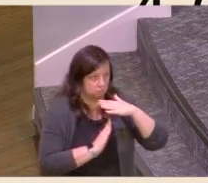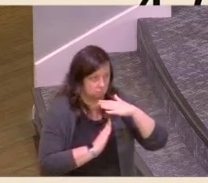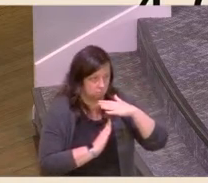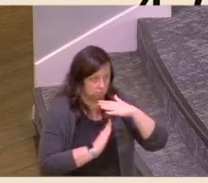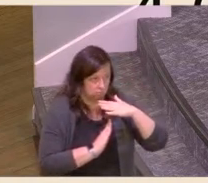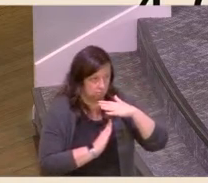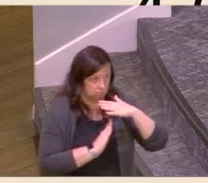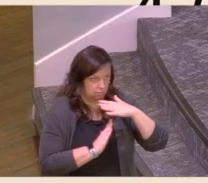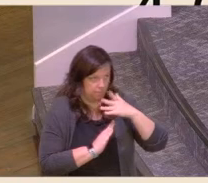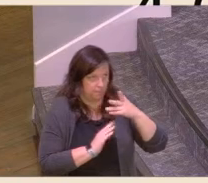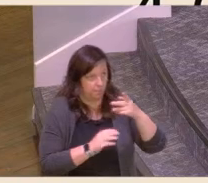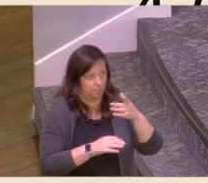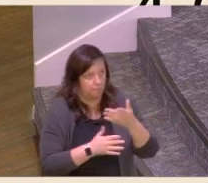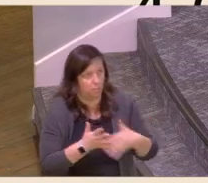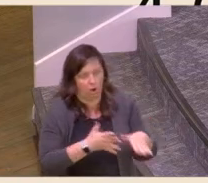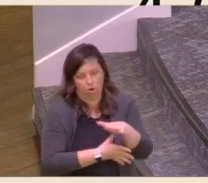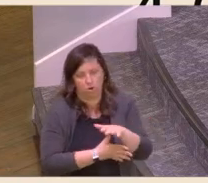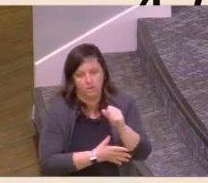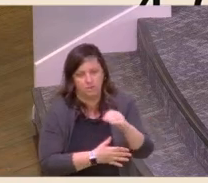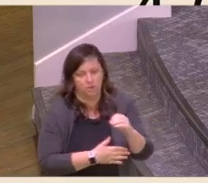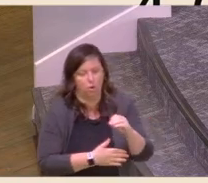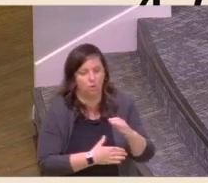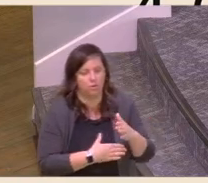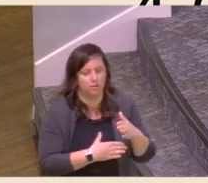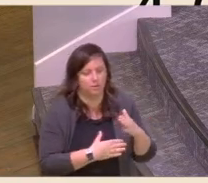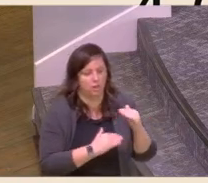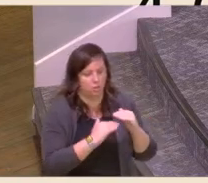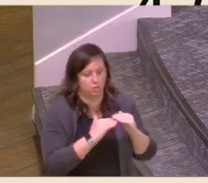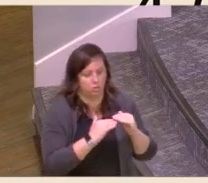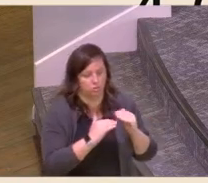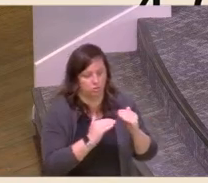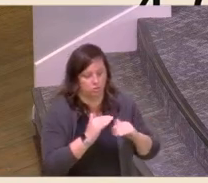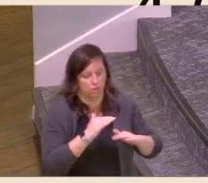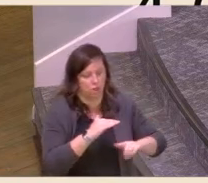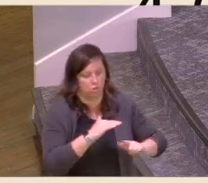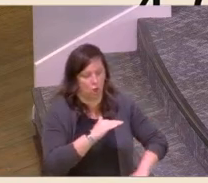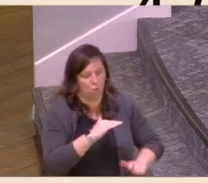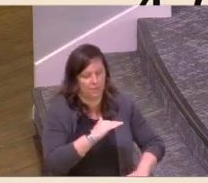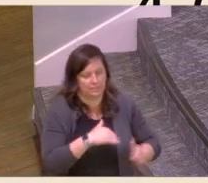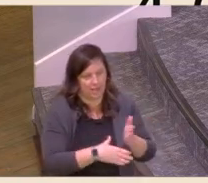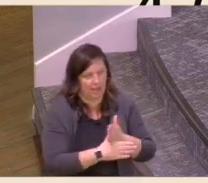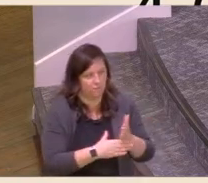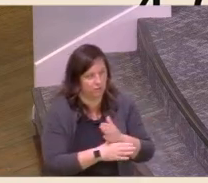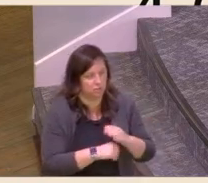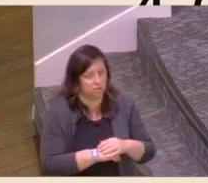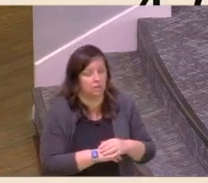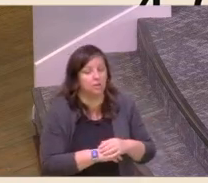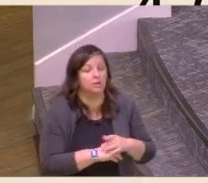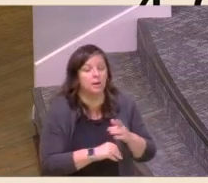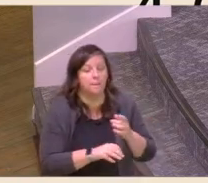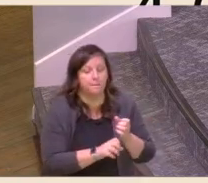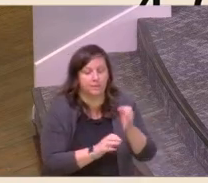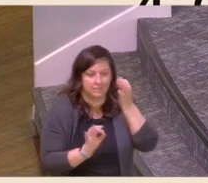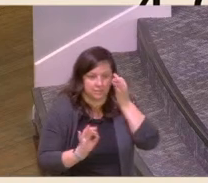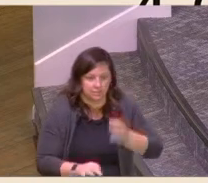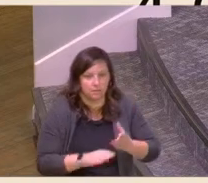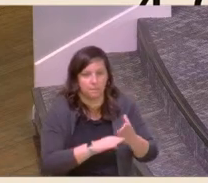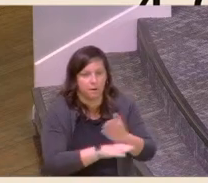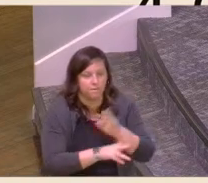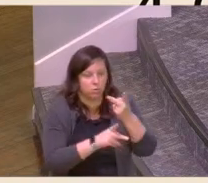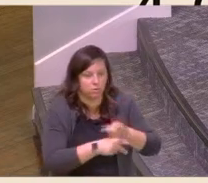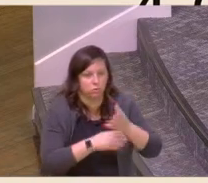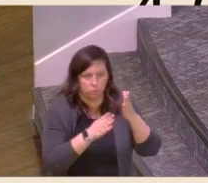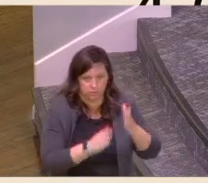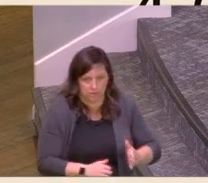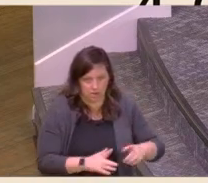average. Make a decision about the use before the new superintendent begins. Almost everybody had that in the top half, although there